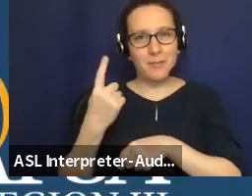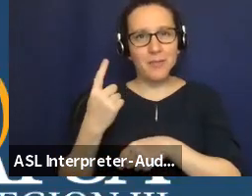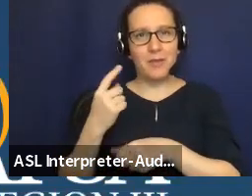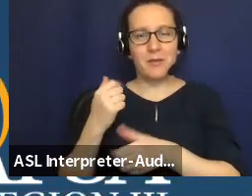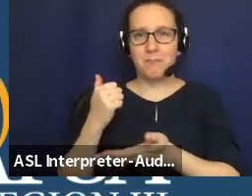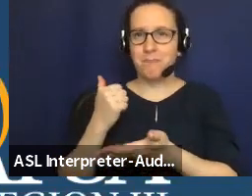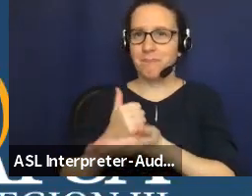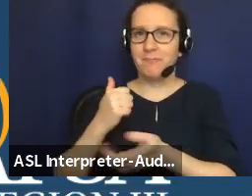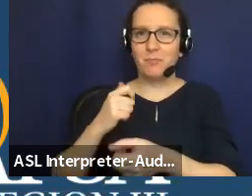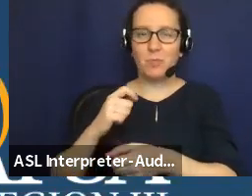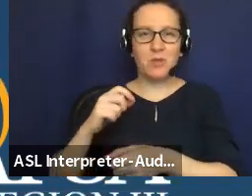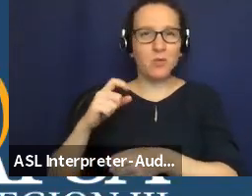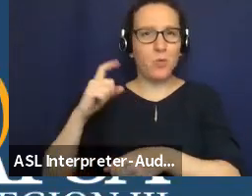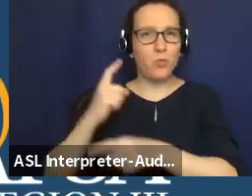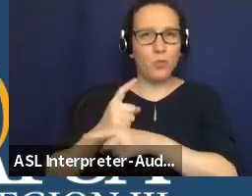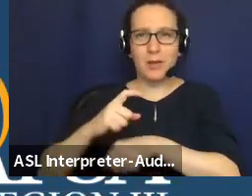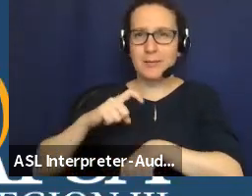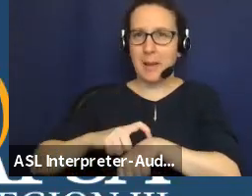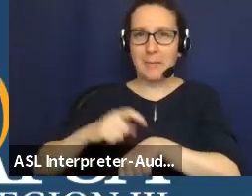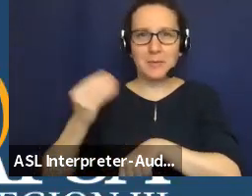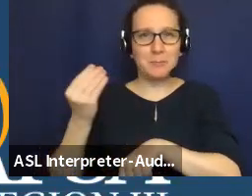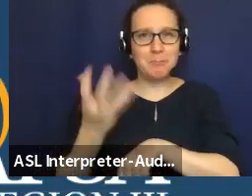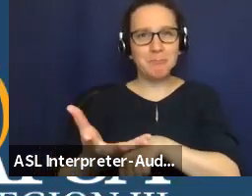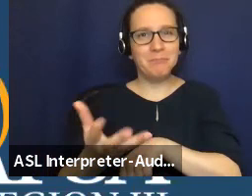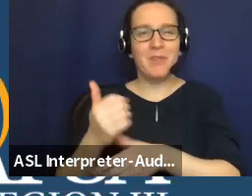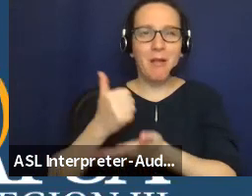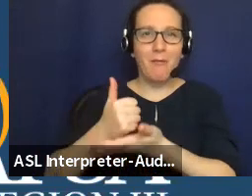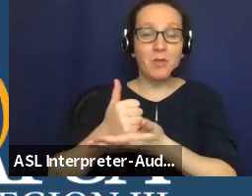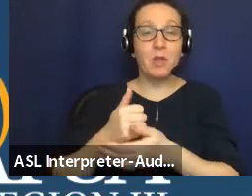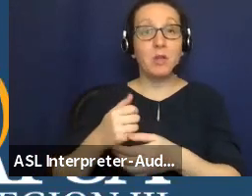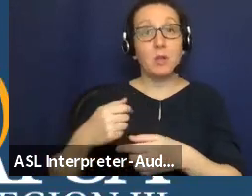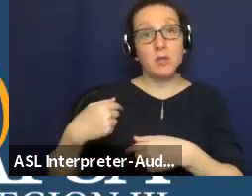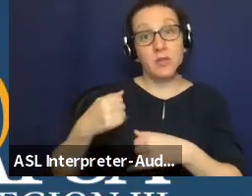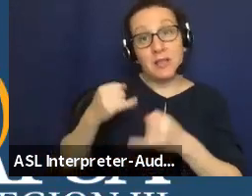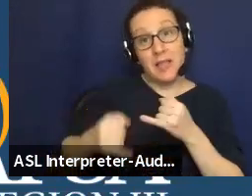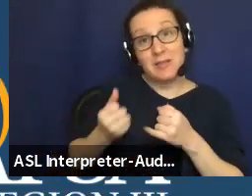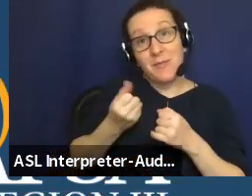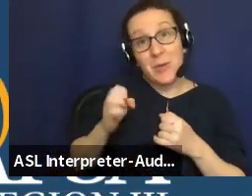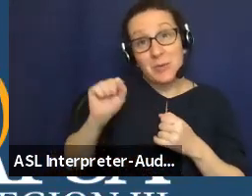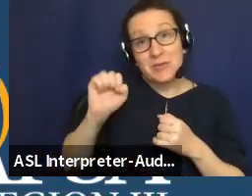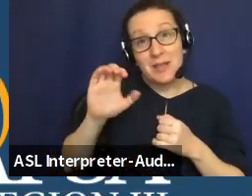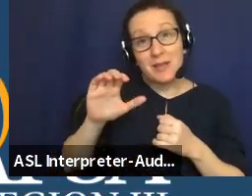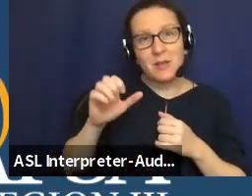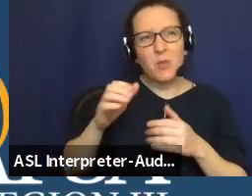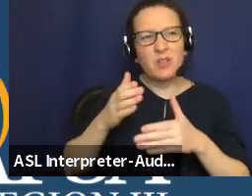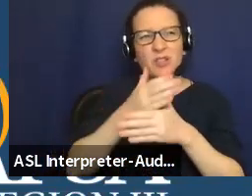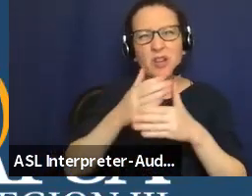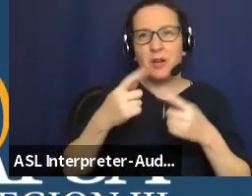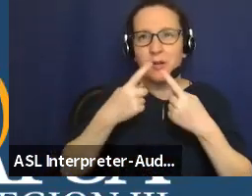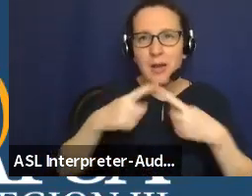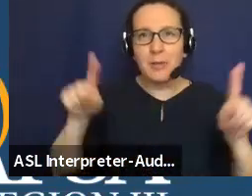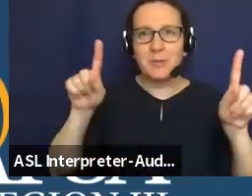and yeah, it's helpful. During our last few seconds, I want to share some announcement from